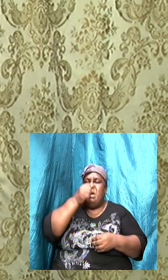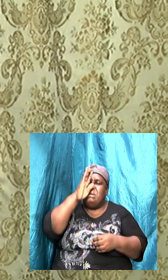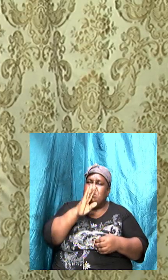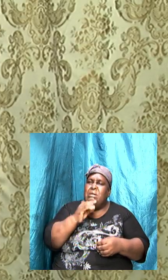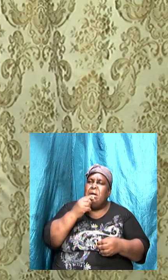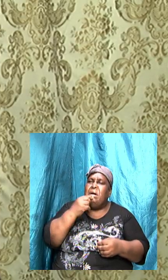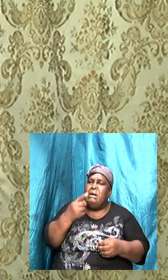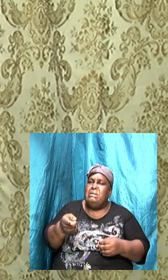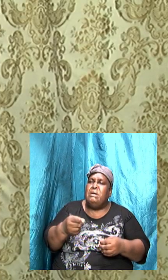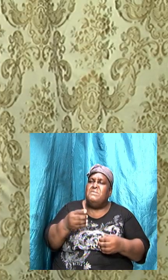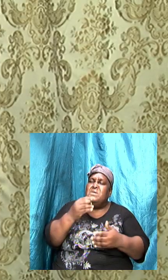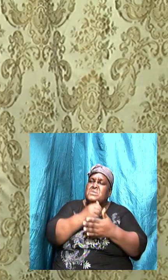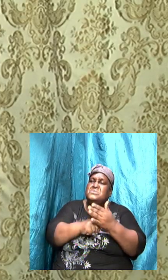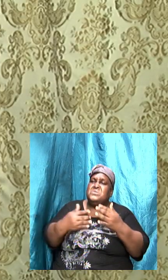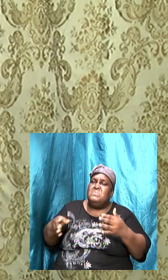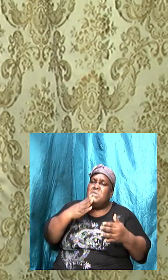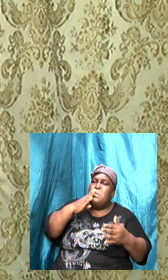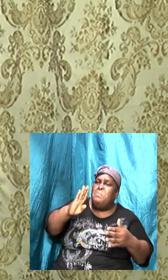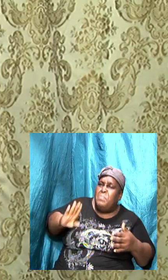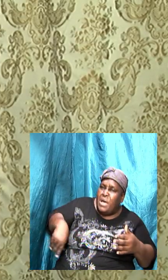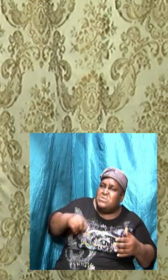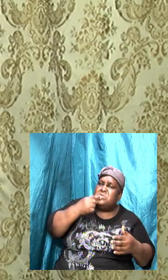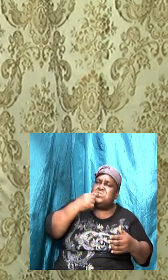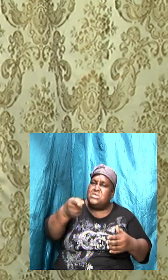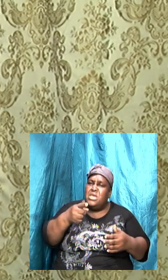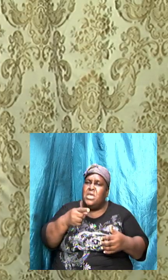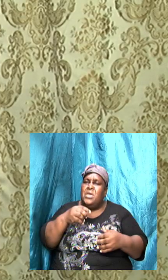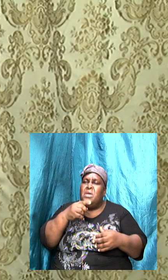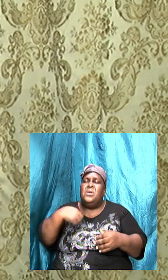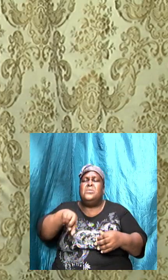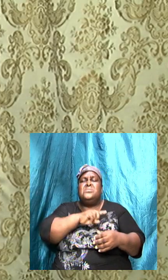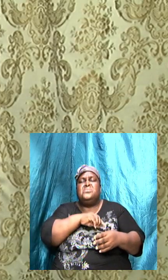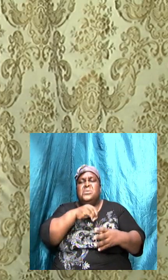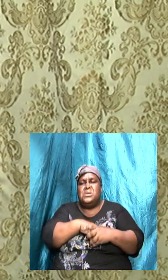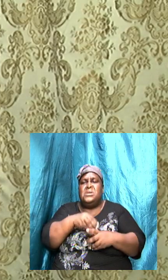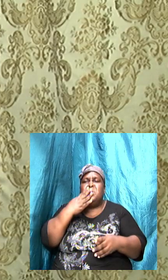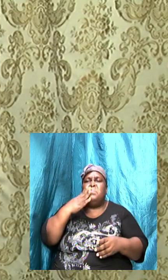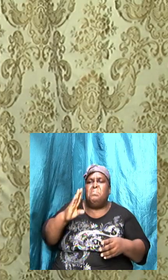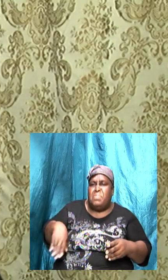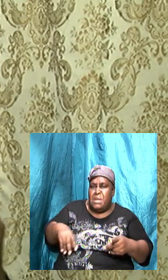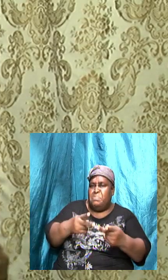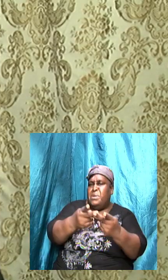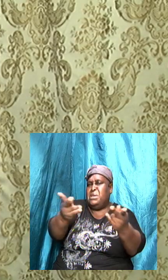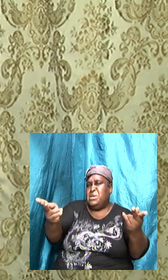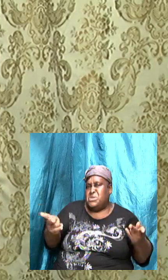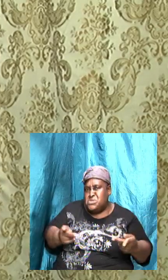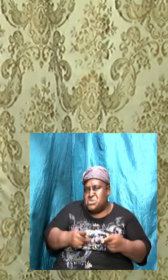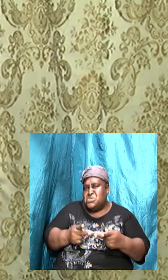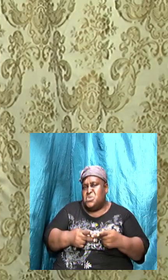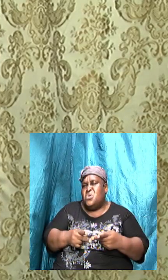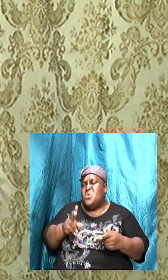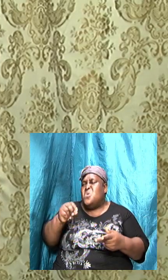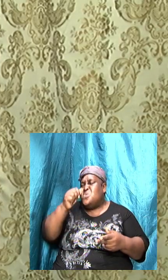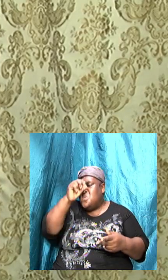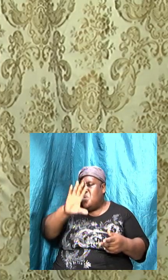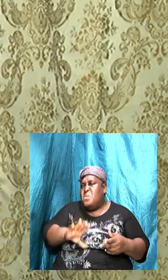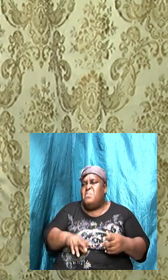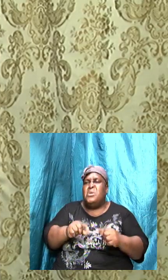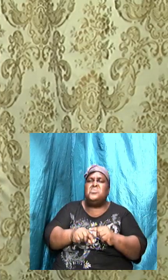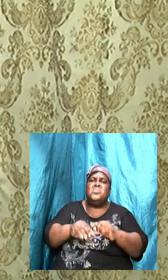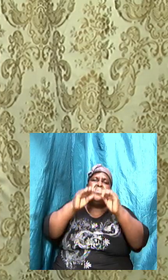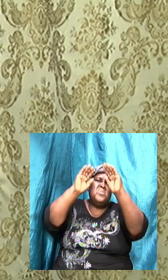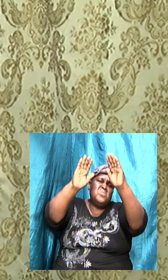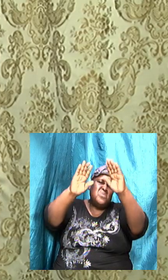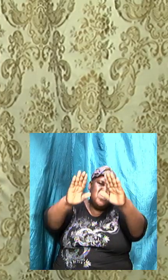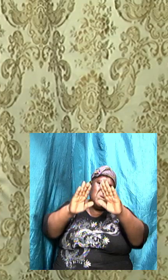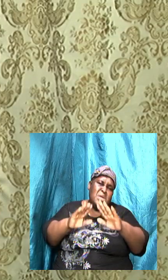us, take it from me. We are in a bad place. There is no man great enough that can say something